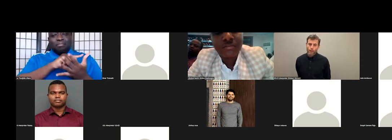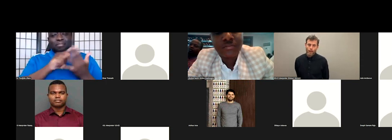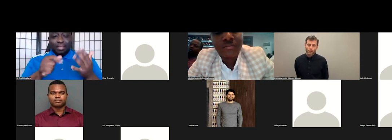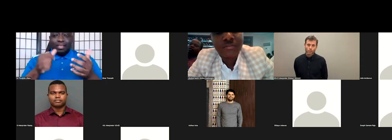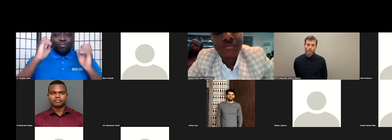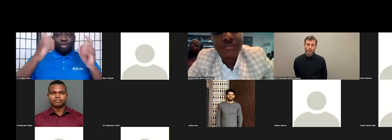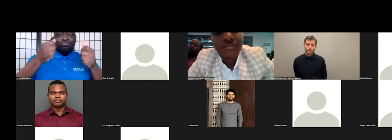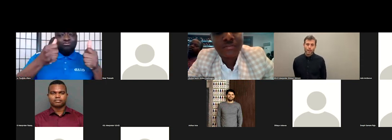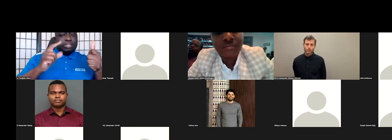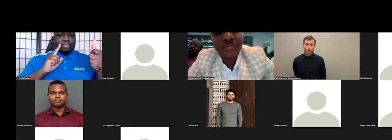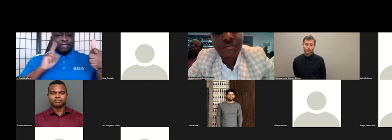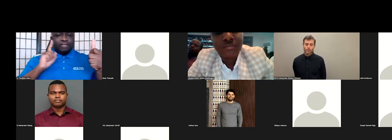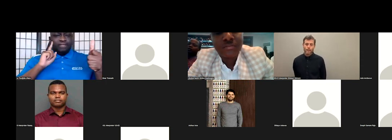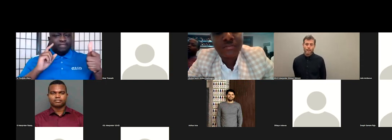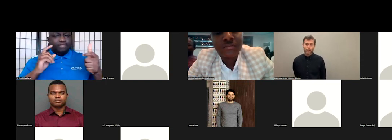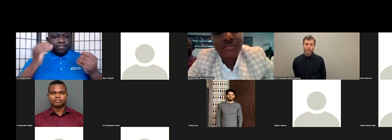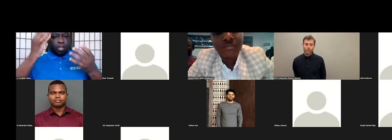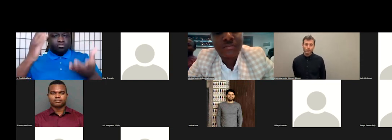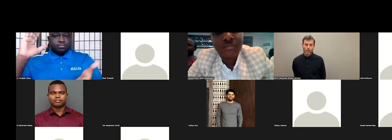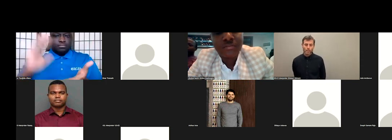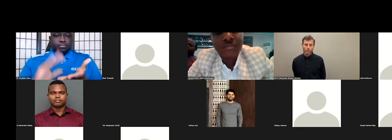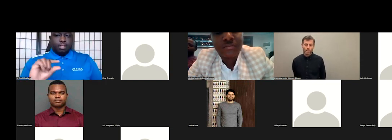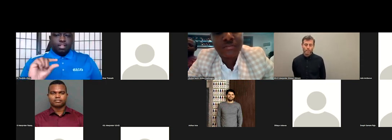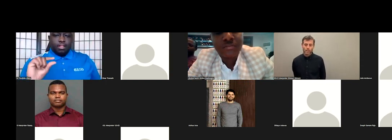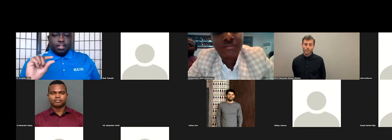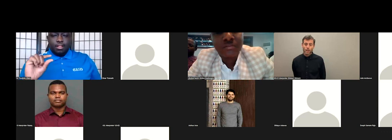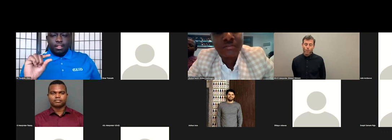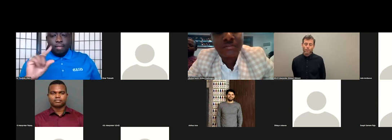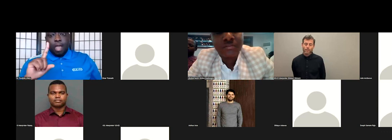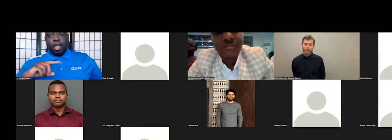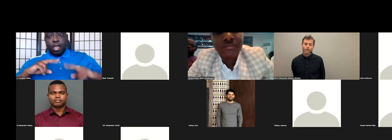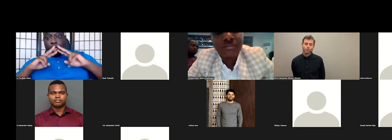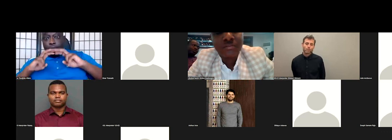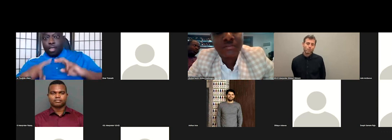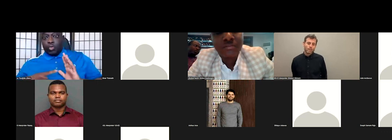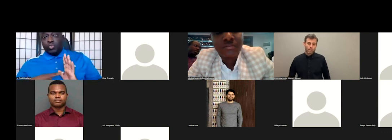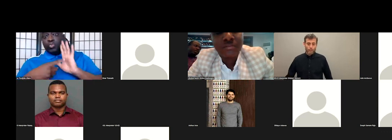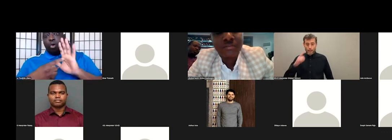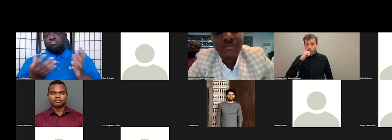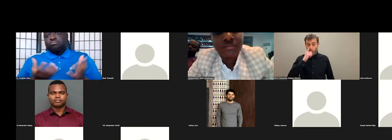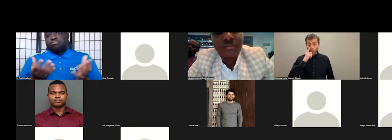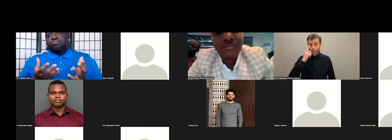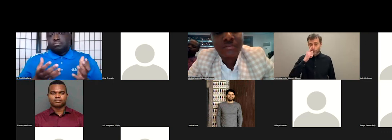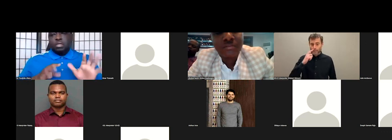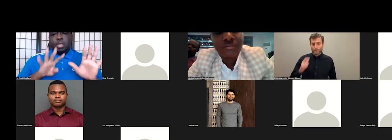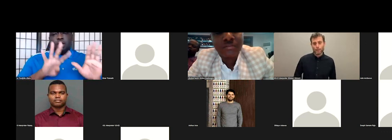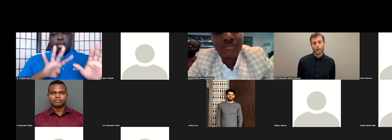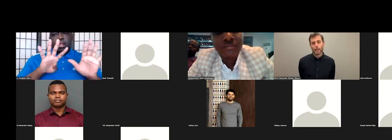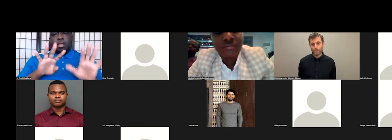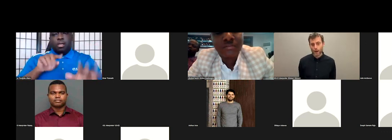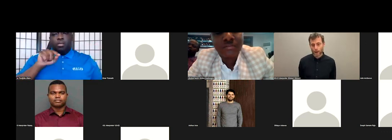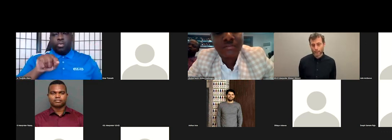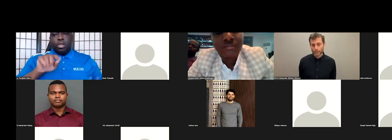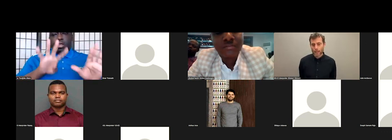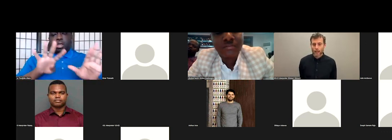And just thinking about some of the educational challenges that when we think about resources that are available, often deaf people are